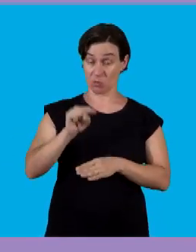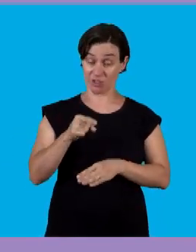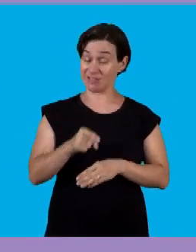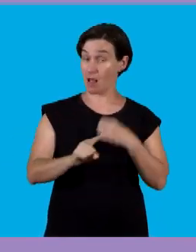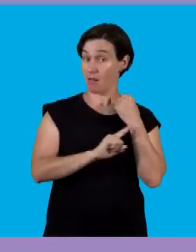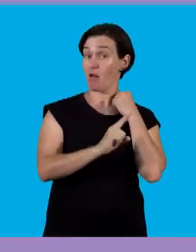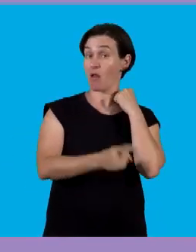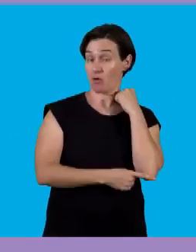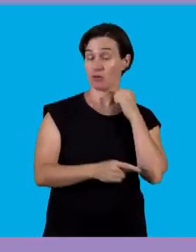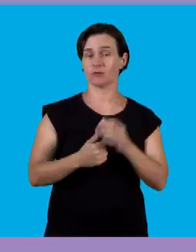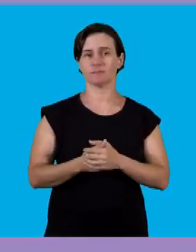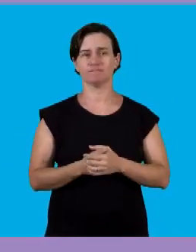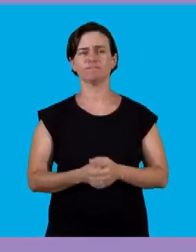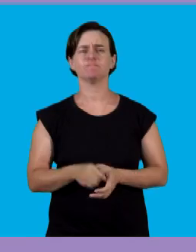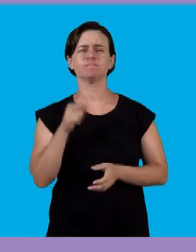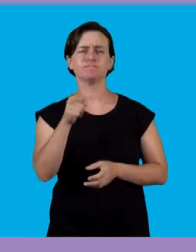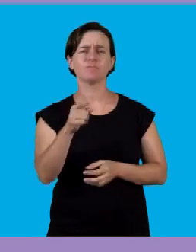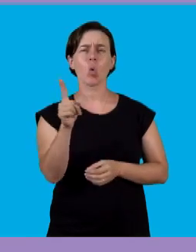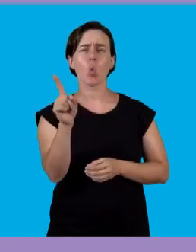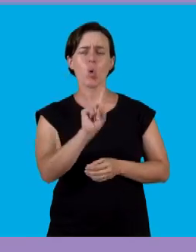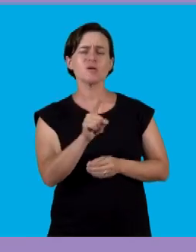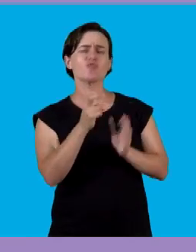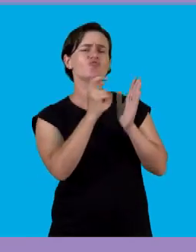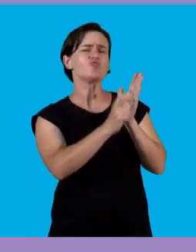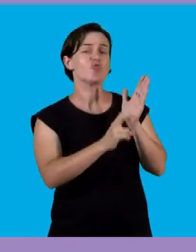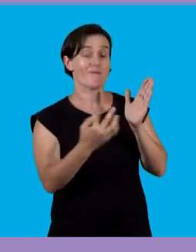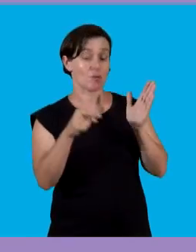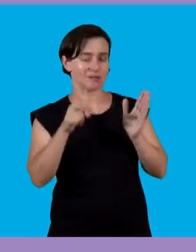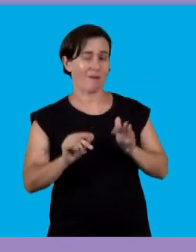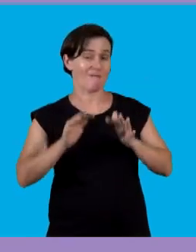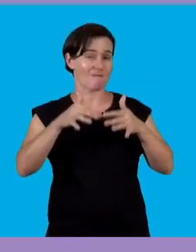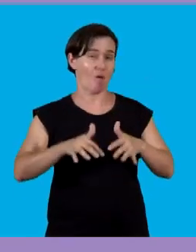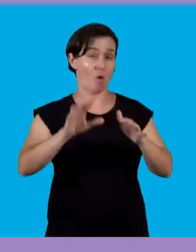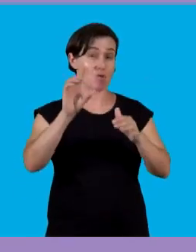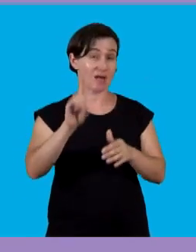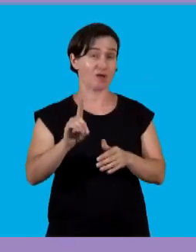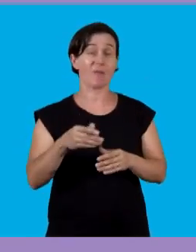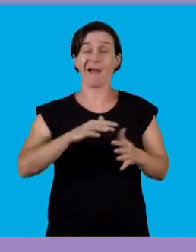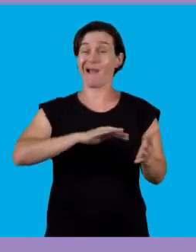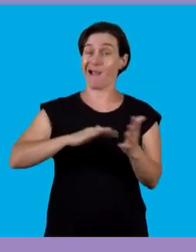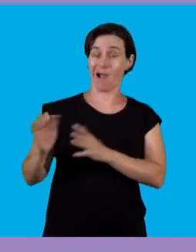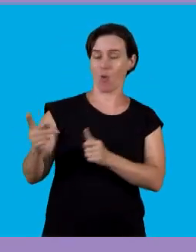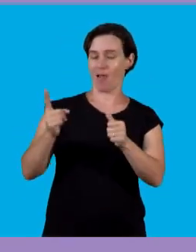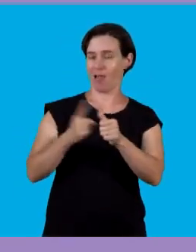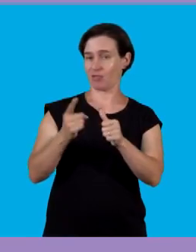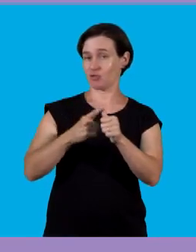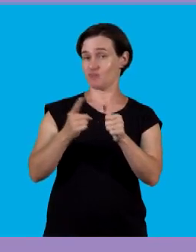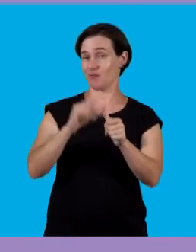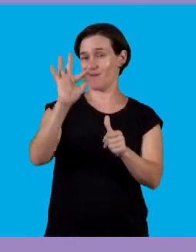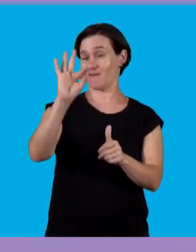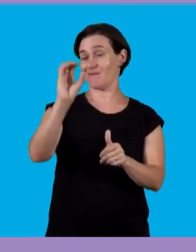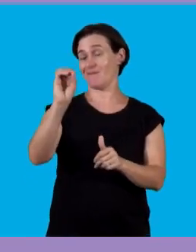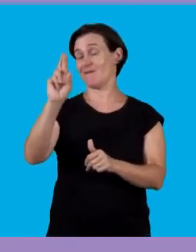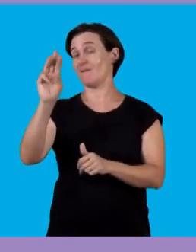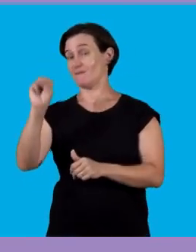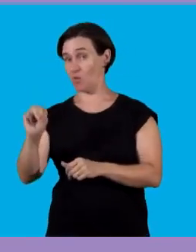there. It says, find the rule to this flow diagram in algebraic form. Now, firstly,